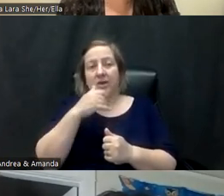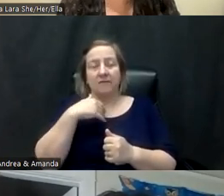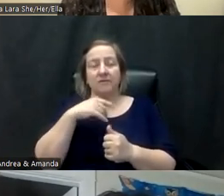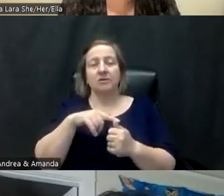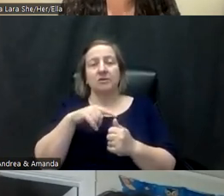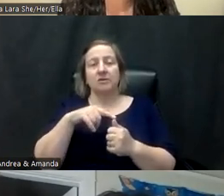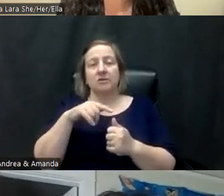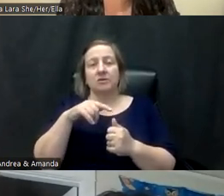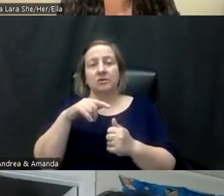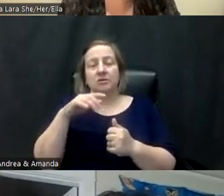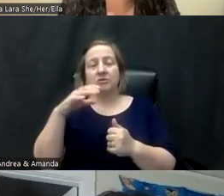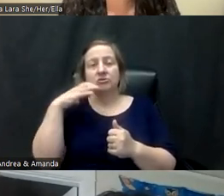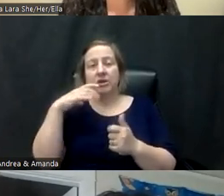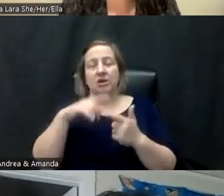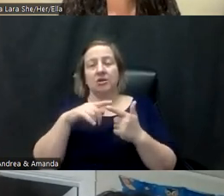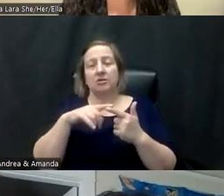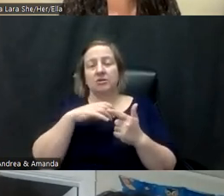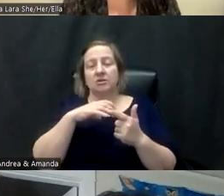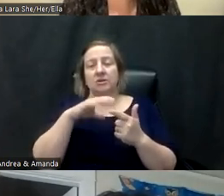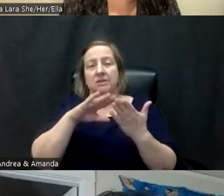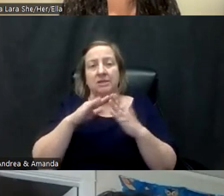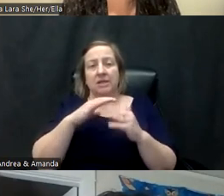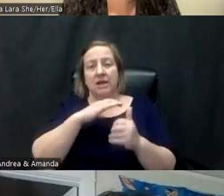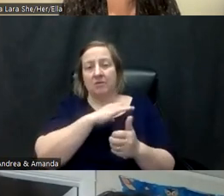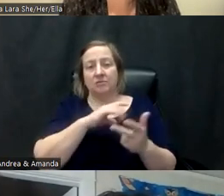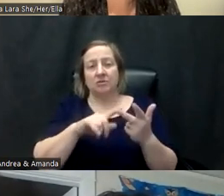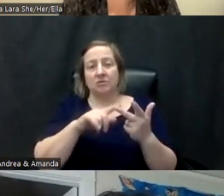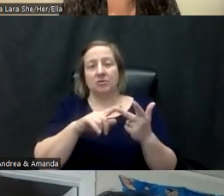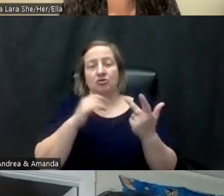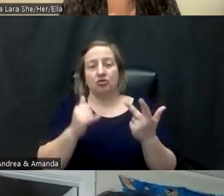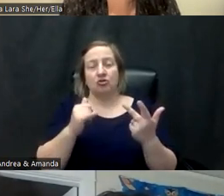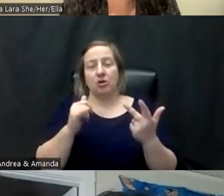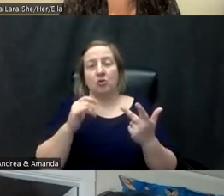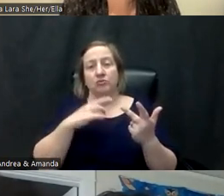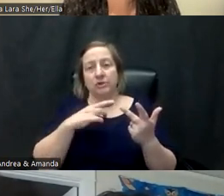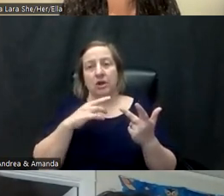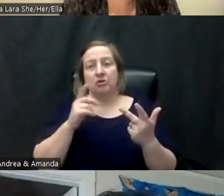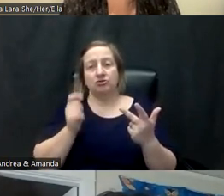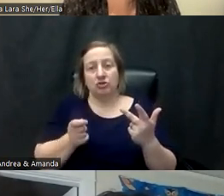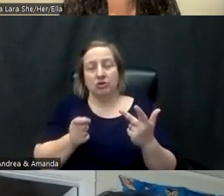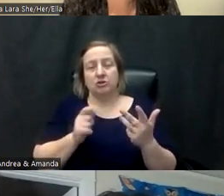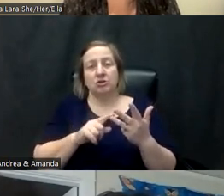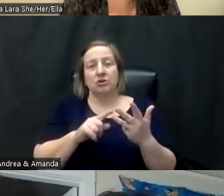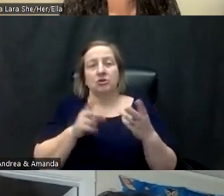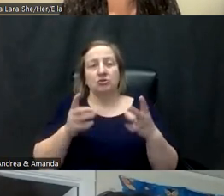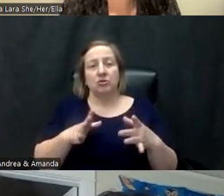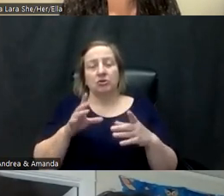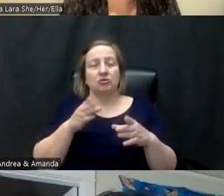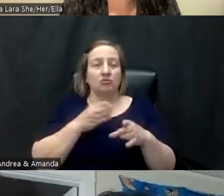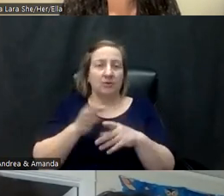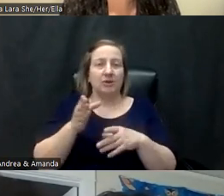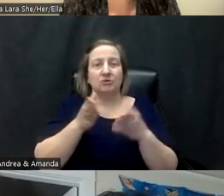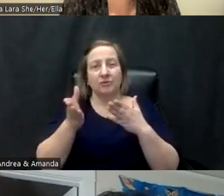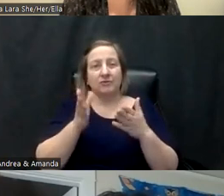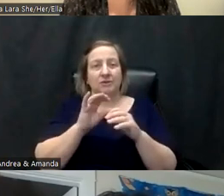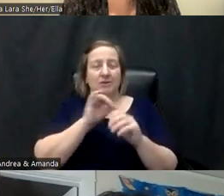Board, a city council member, a current or retired judge, a director of the Career Services Authority, which I kind of think